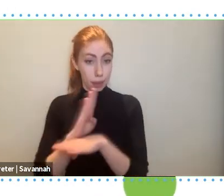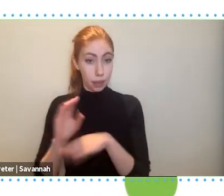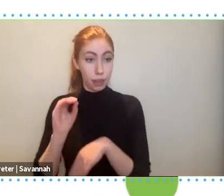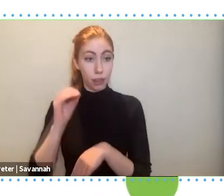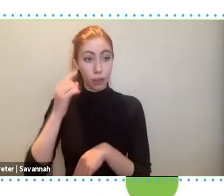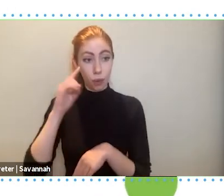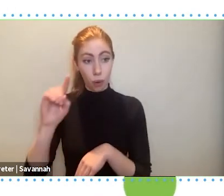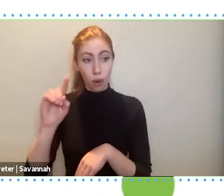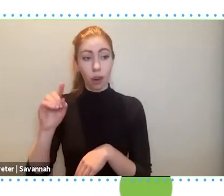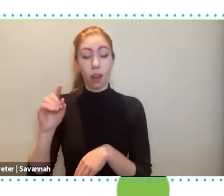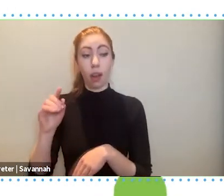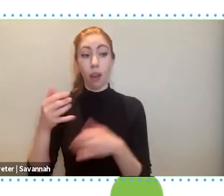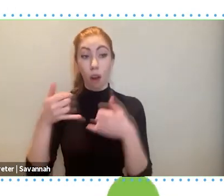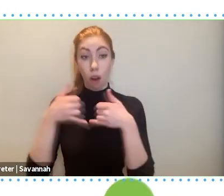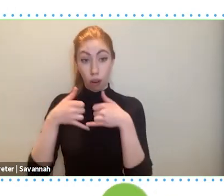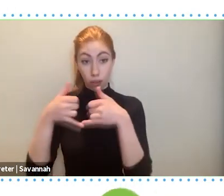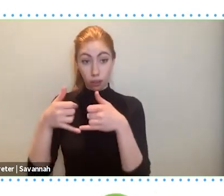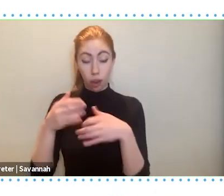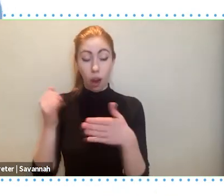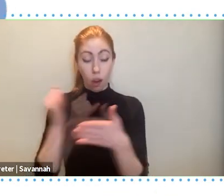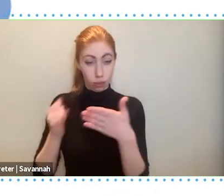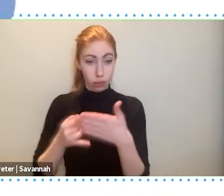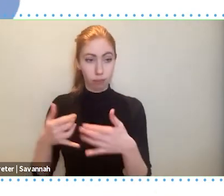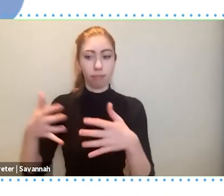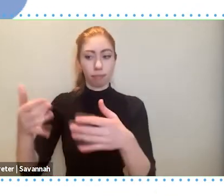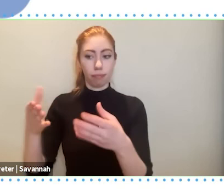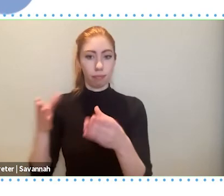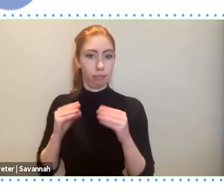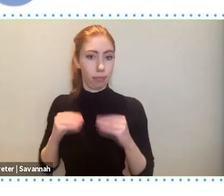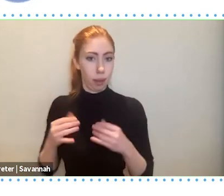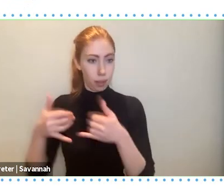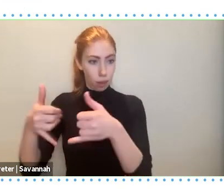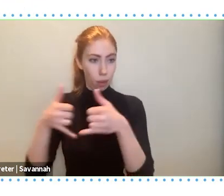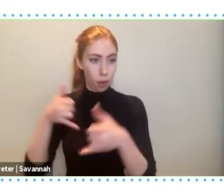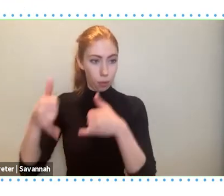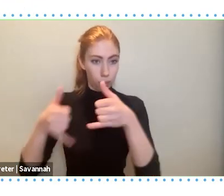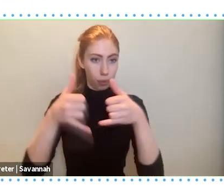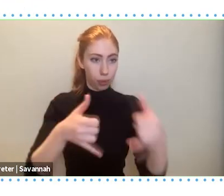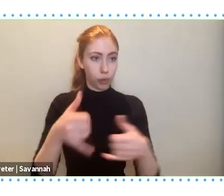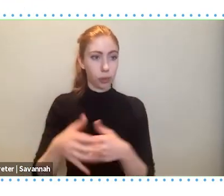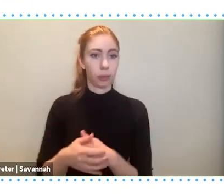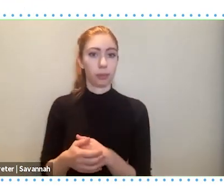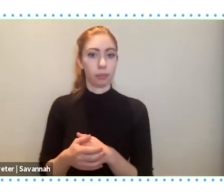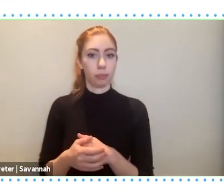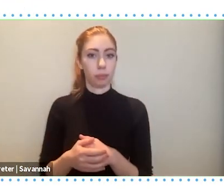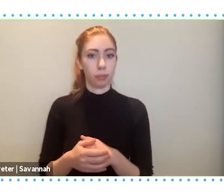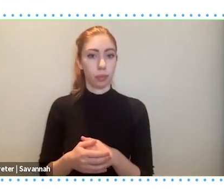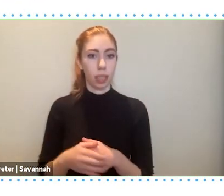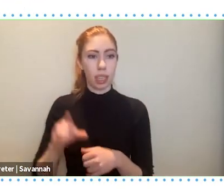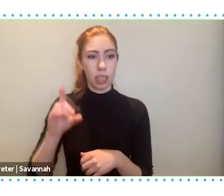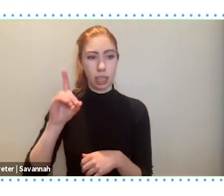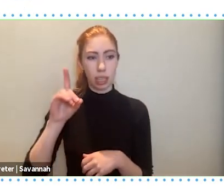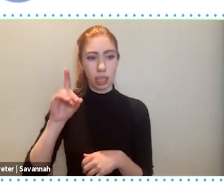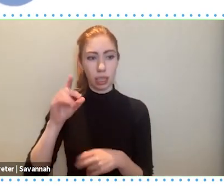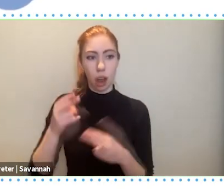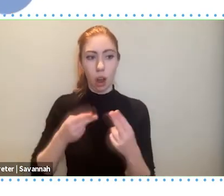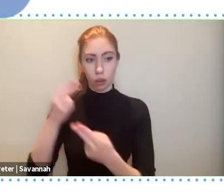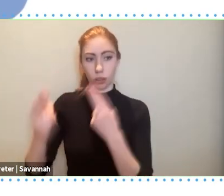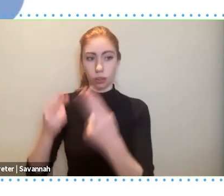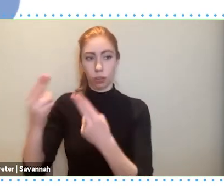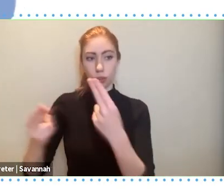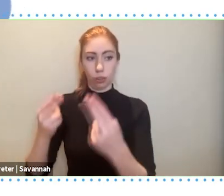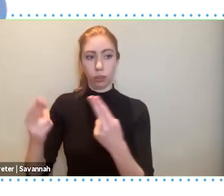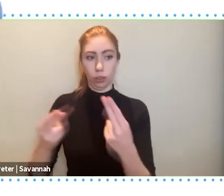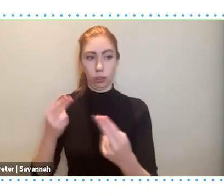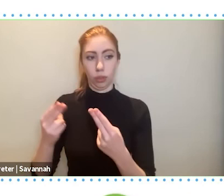2022 Business and Arts Awards until December 10th, 2021. So if your organization has partnered with